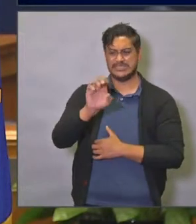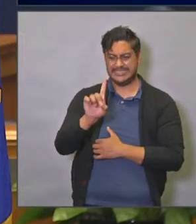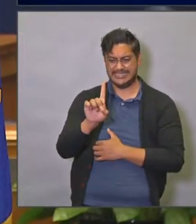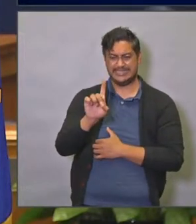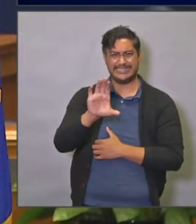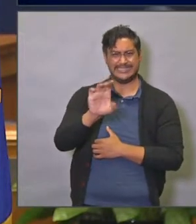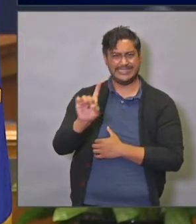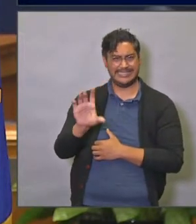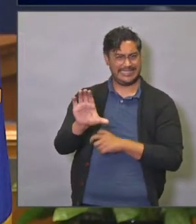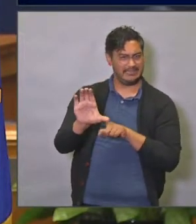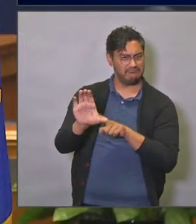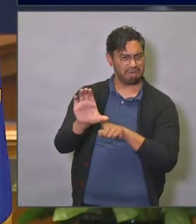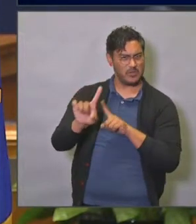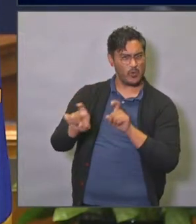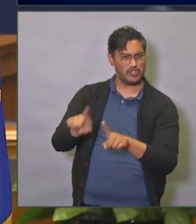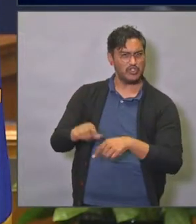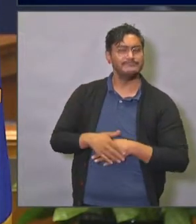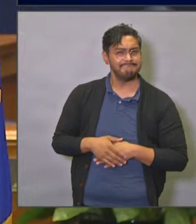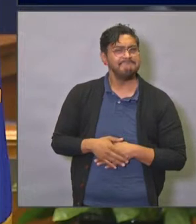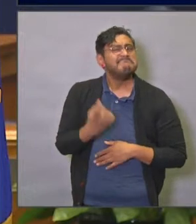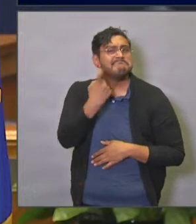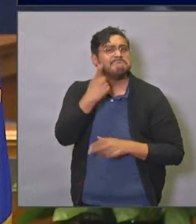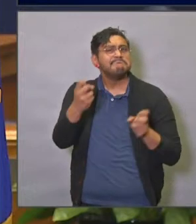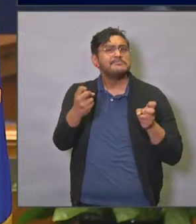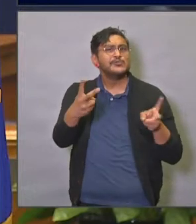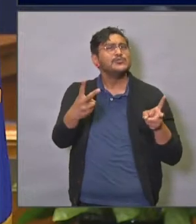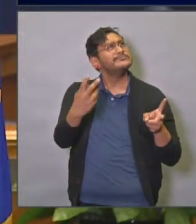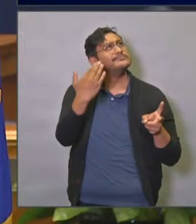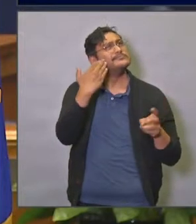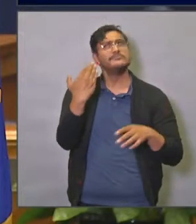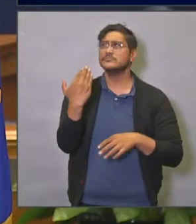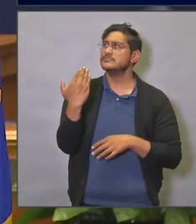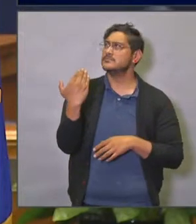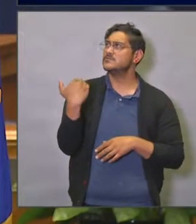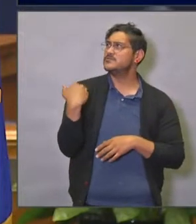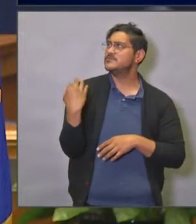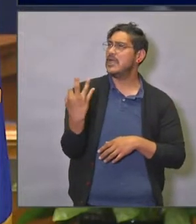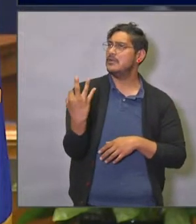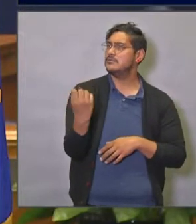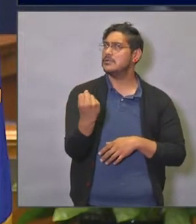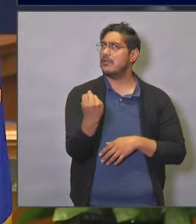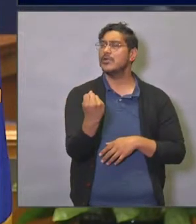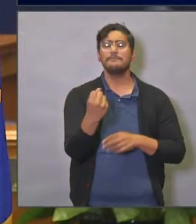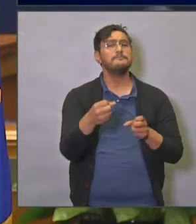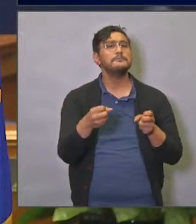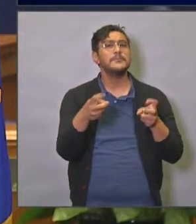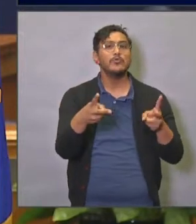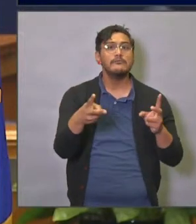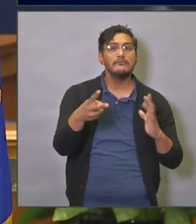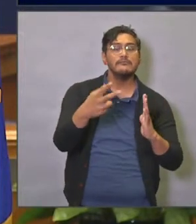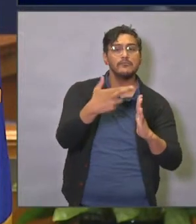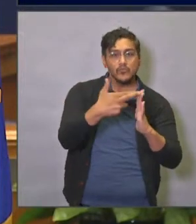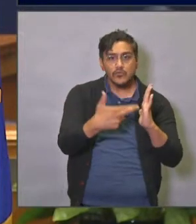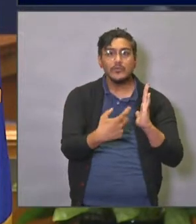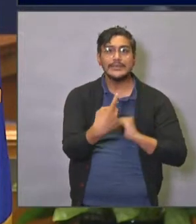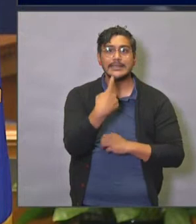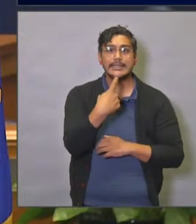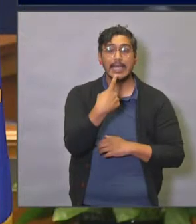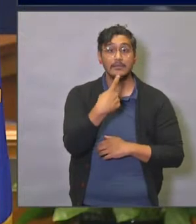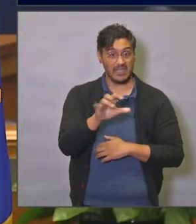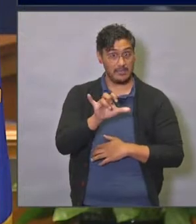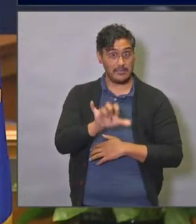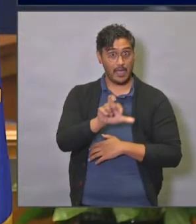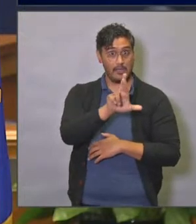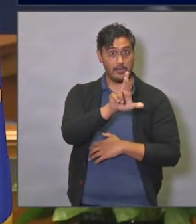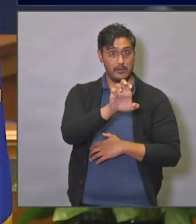question. As you know, CDC posted, I think either late Friday or early Saturday, some guidance that indicated that while